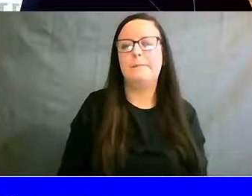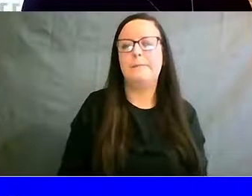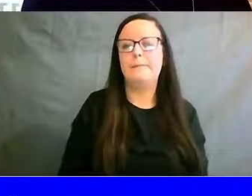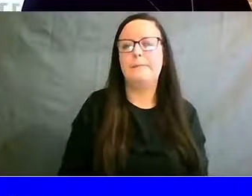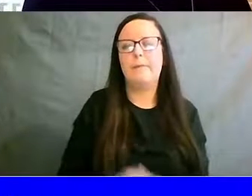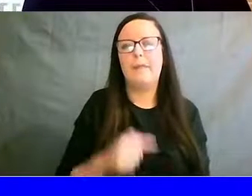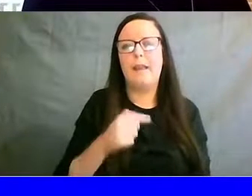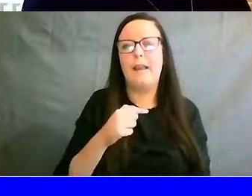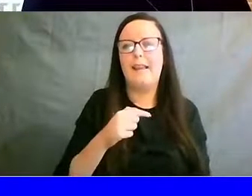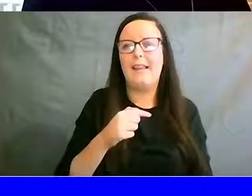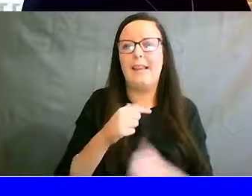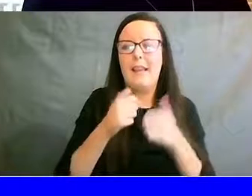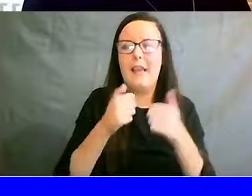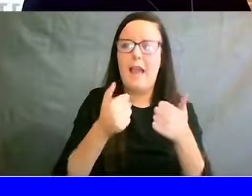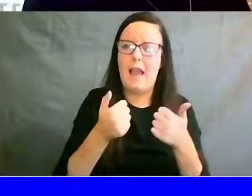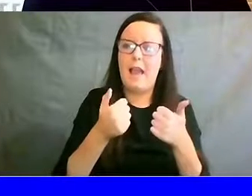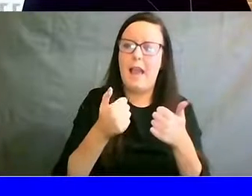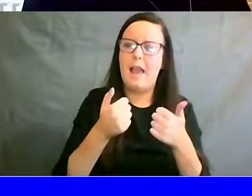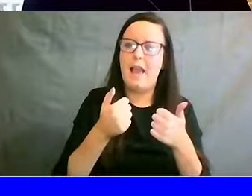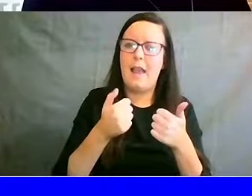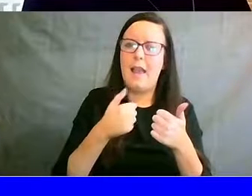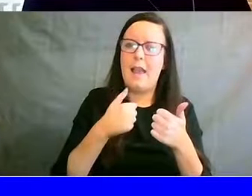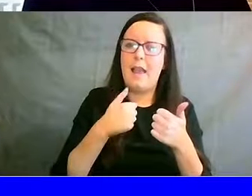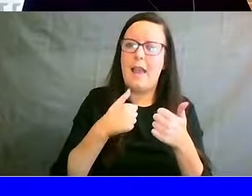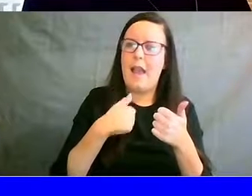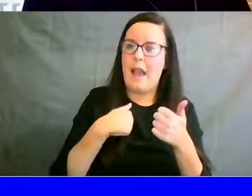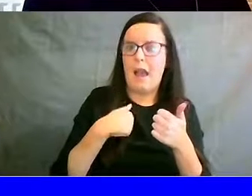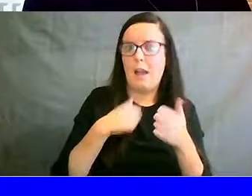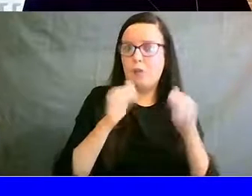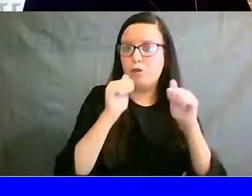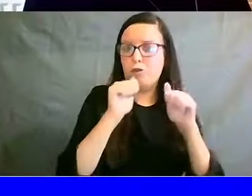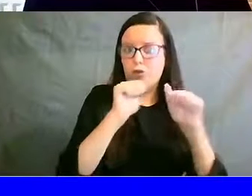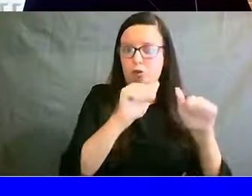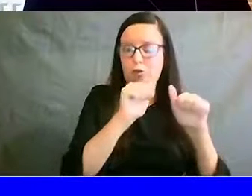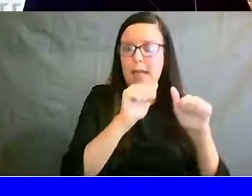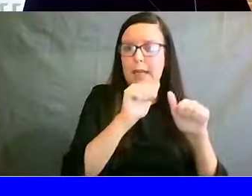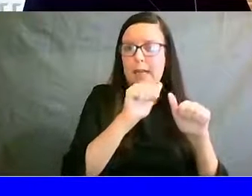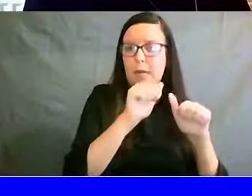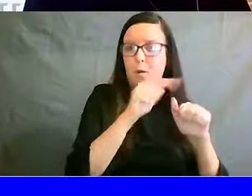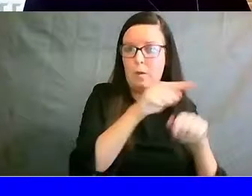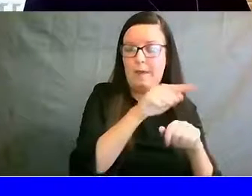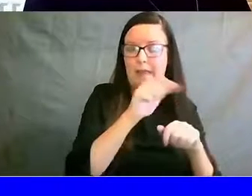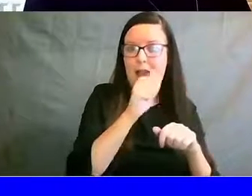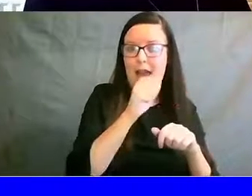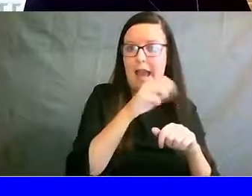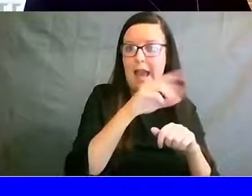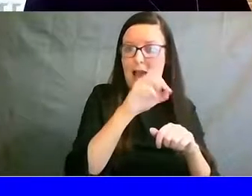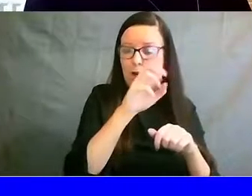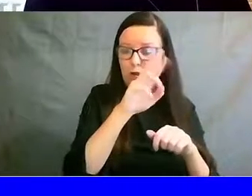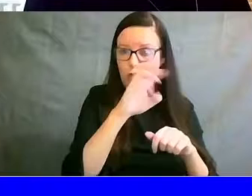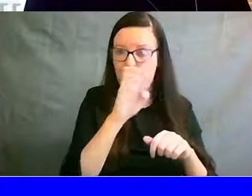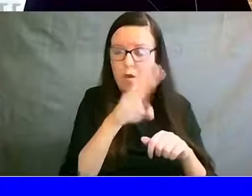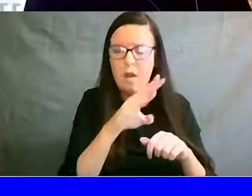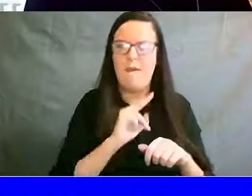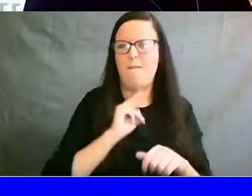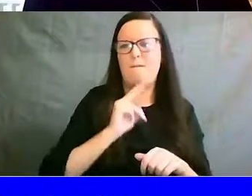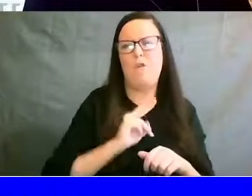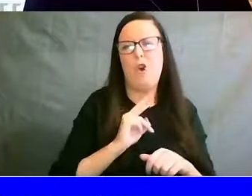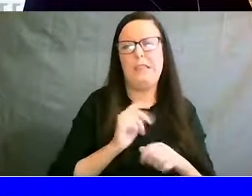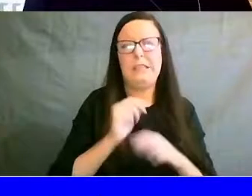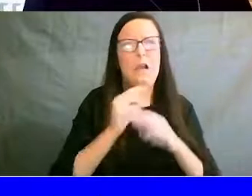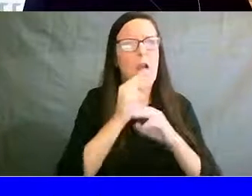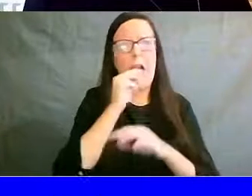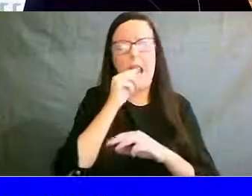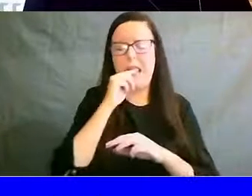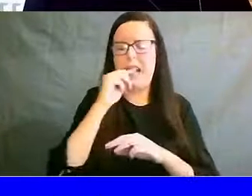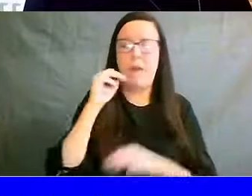I agree with Angus's point. I think voice is so important and should never be underestimated